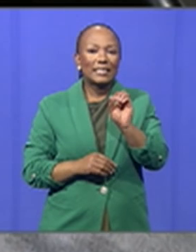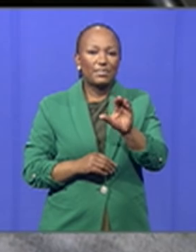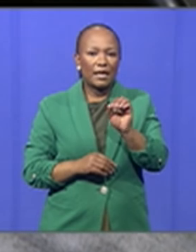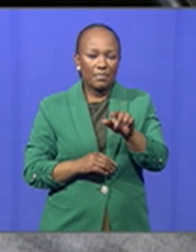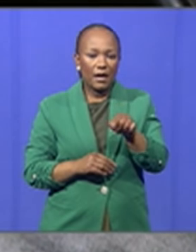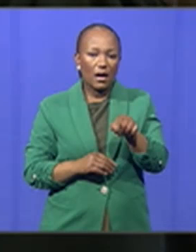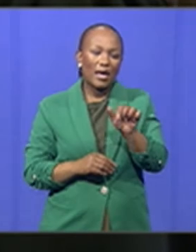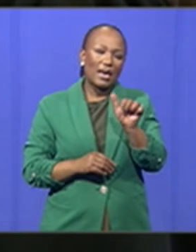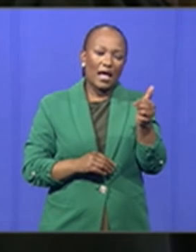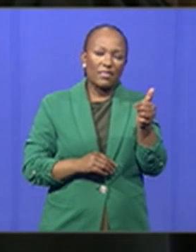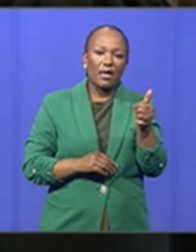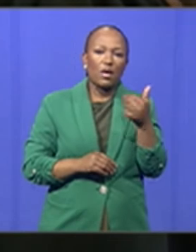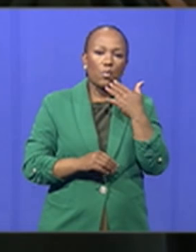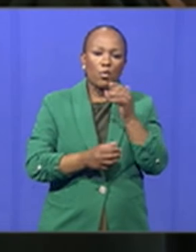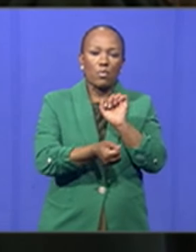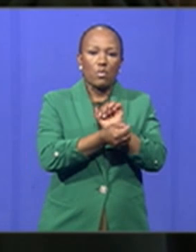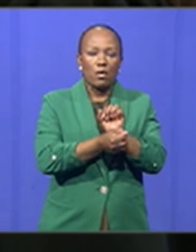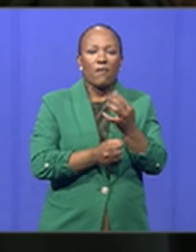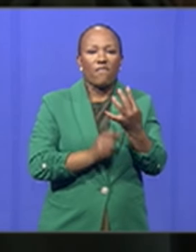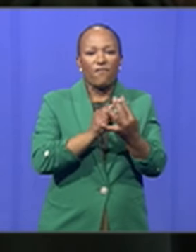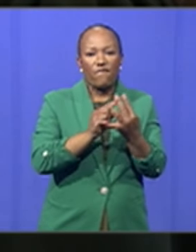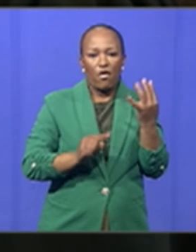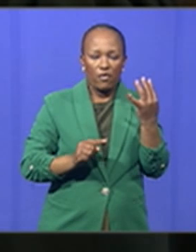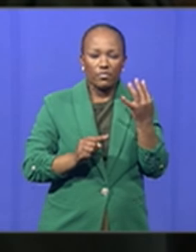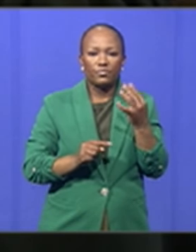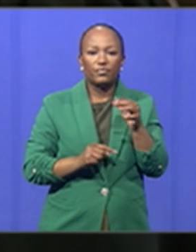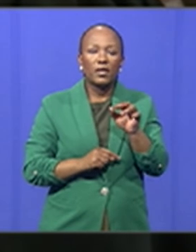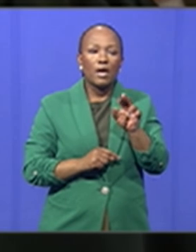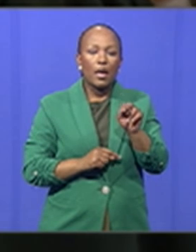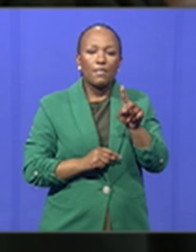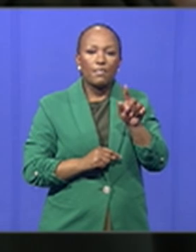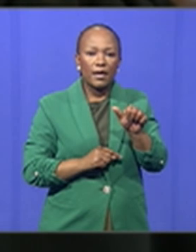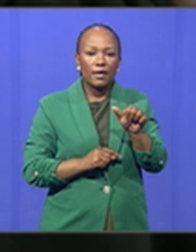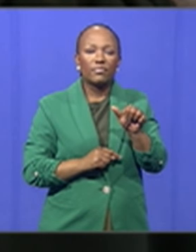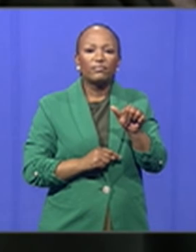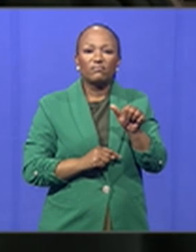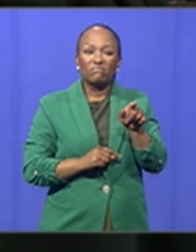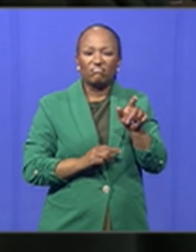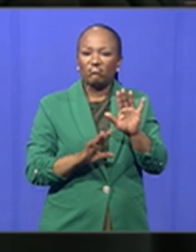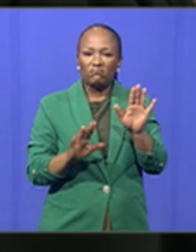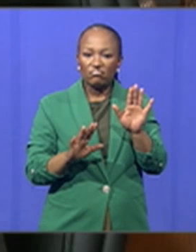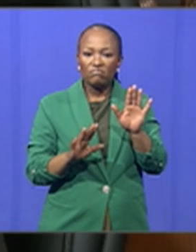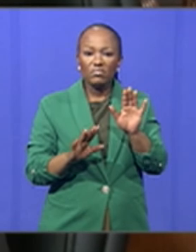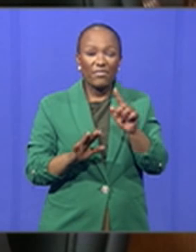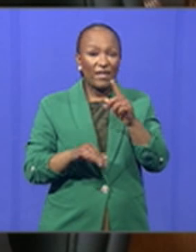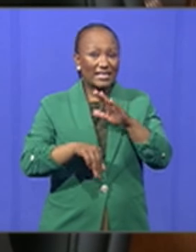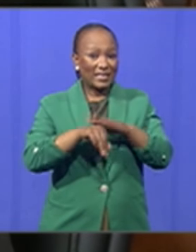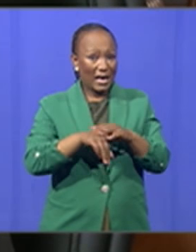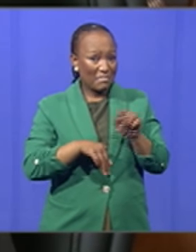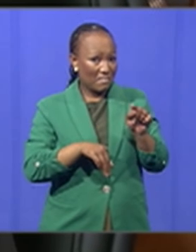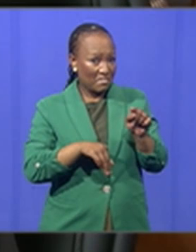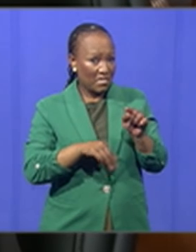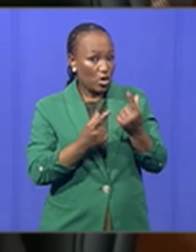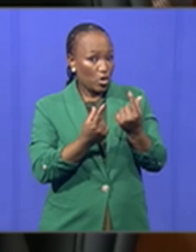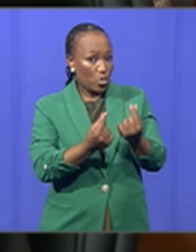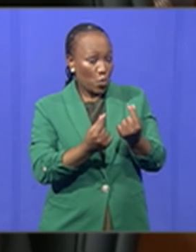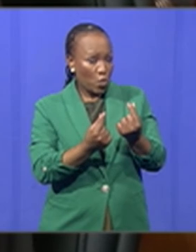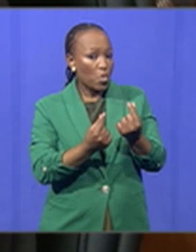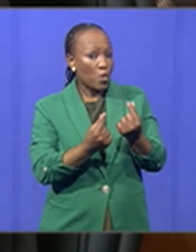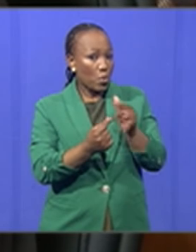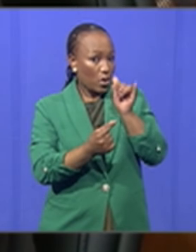tee le balatofatšwa ka yena ba bane. Motšhotšhisi o ganeditše kgopelo o re molatofatšwa ga se mogononelo wa mathomo yo a nyaka go tlhokomelo